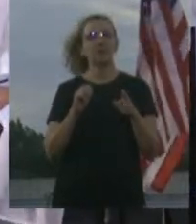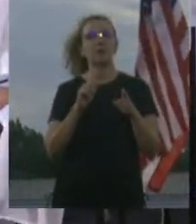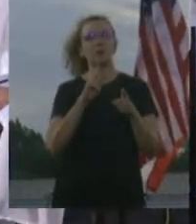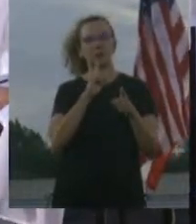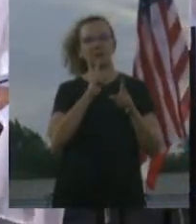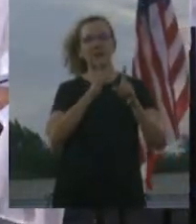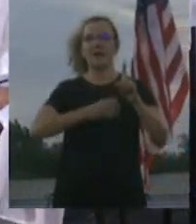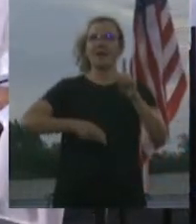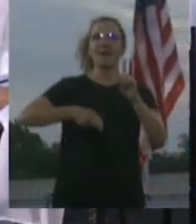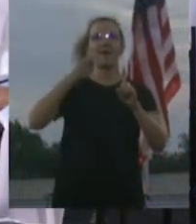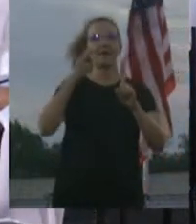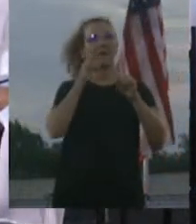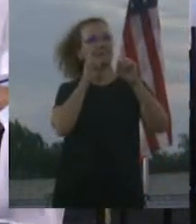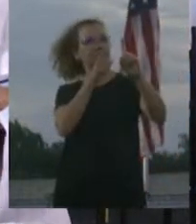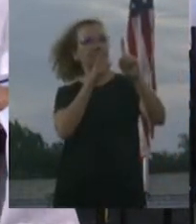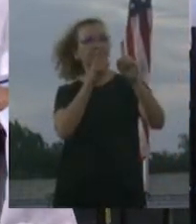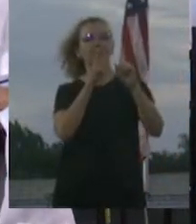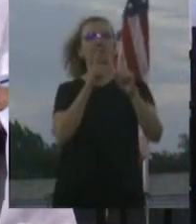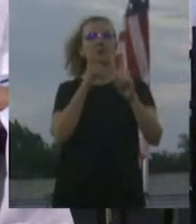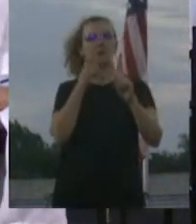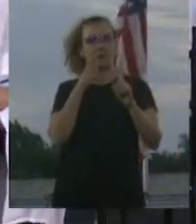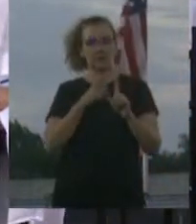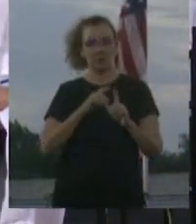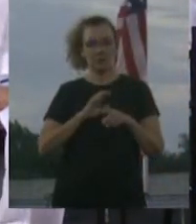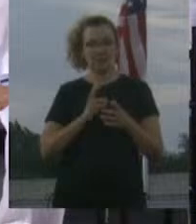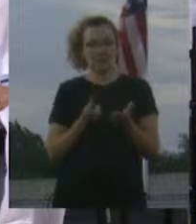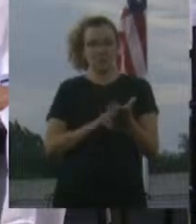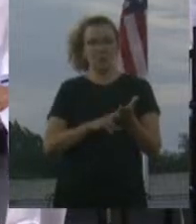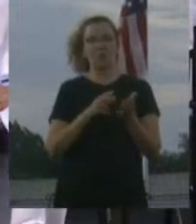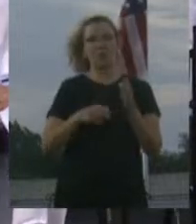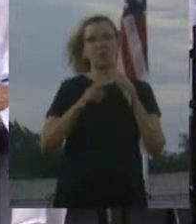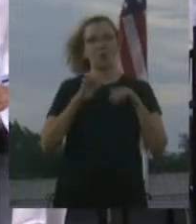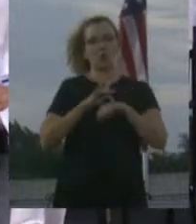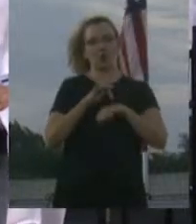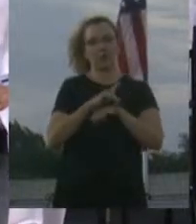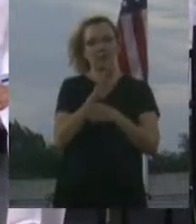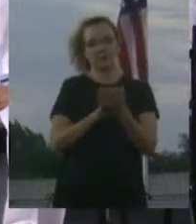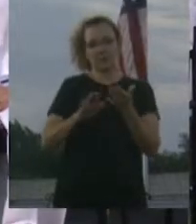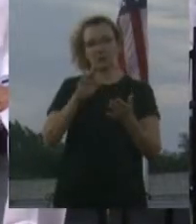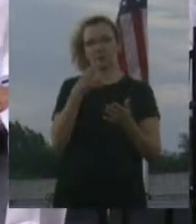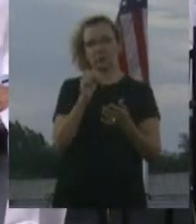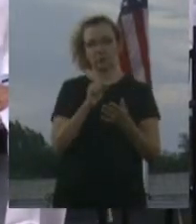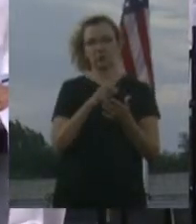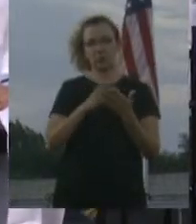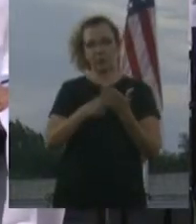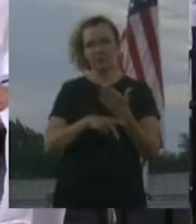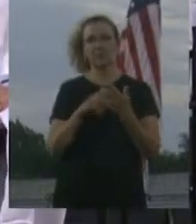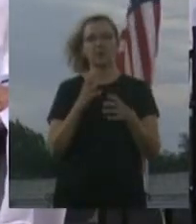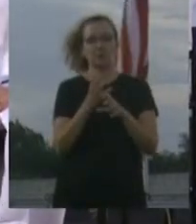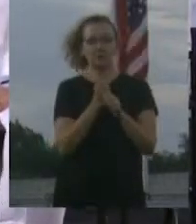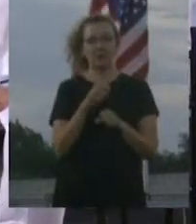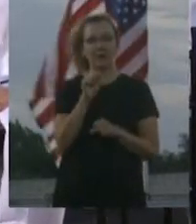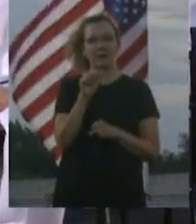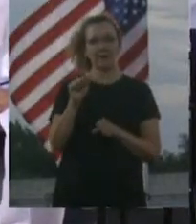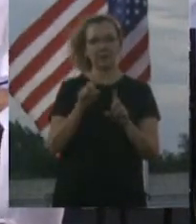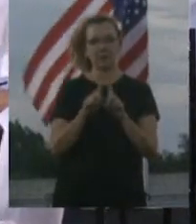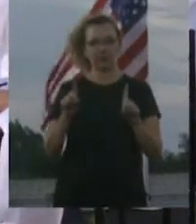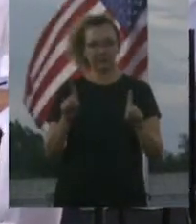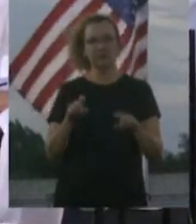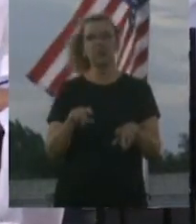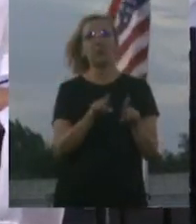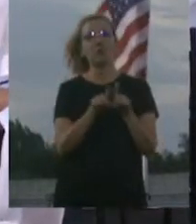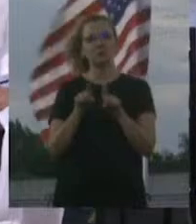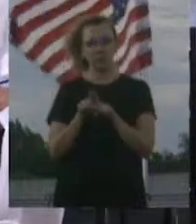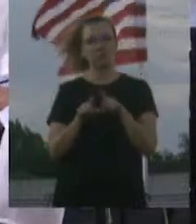high-achieving academics, having been enrolled in the early college high school program and earning his associate's degree, but also to